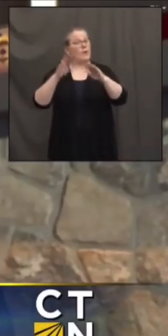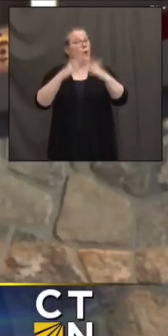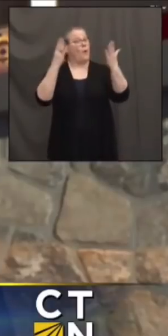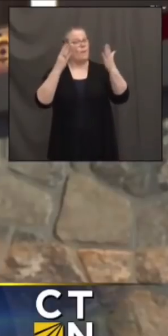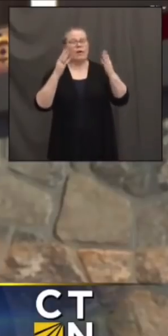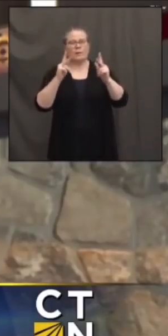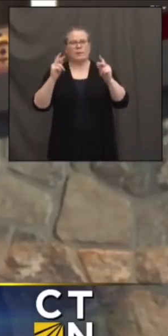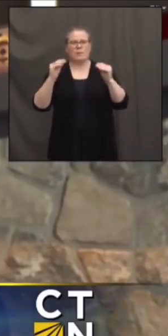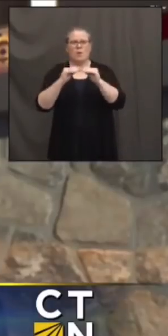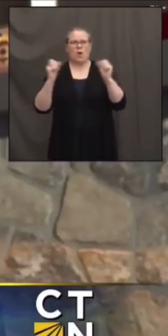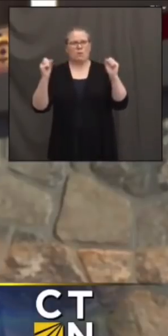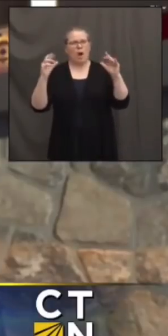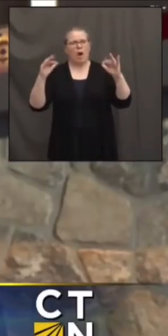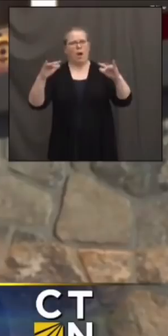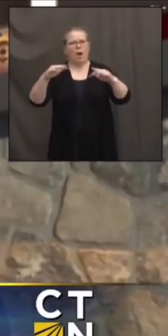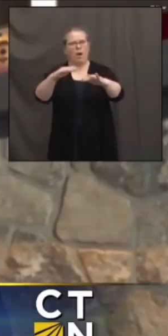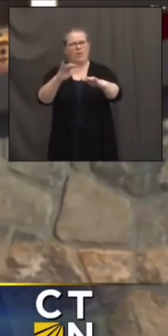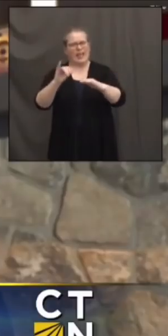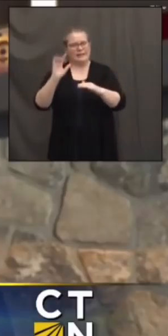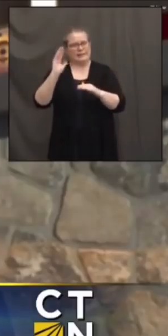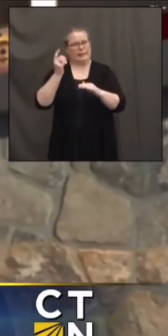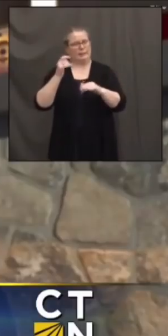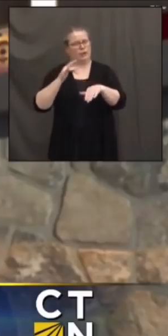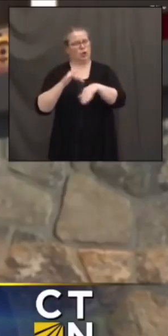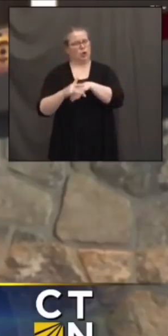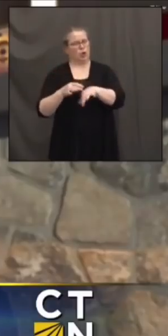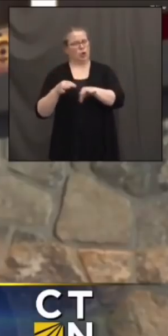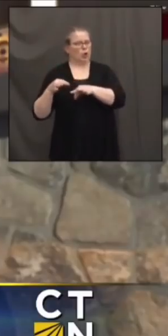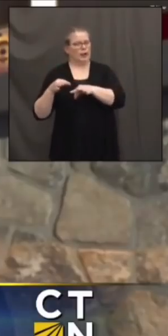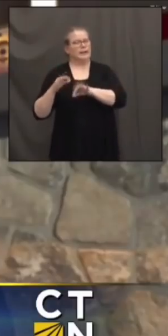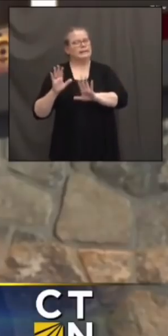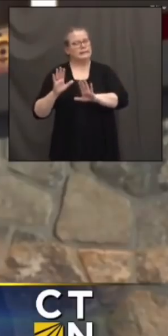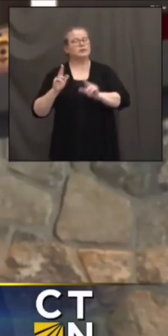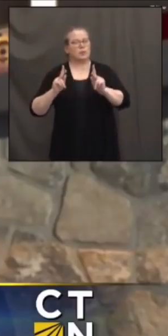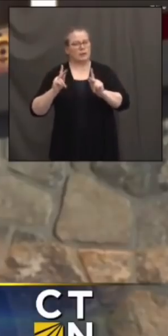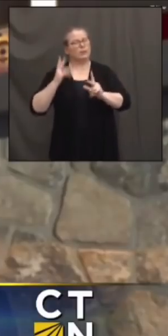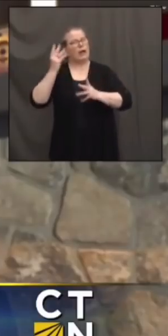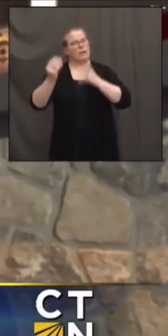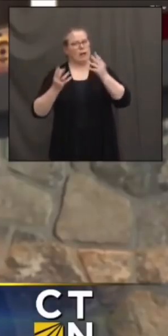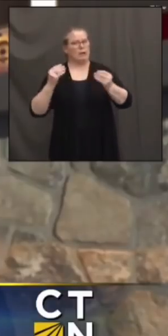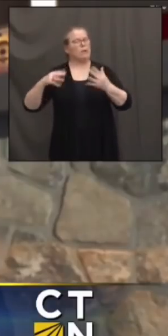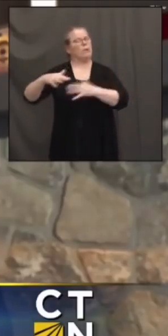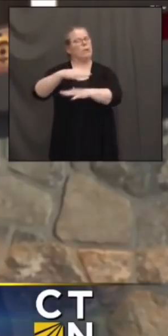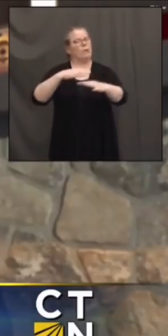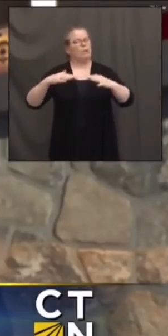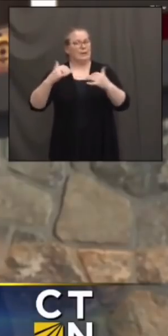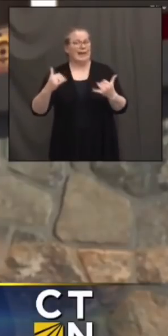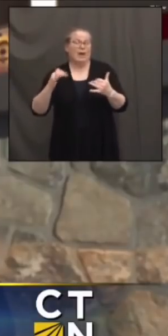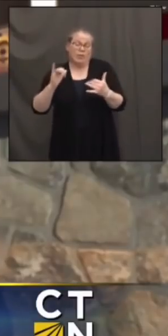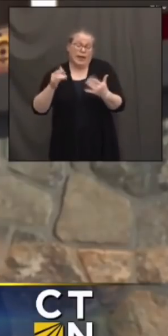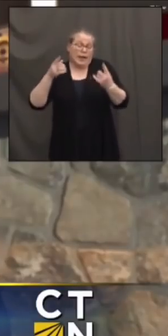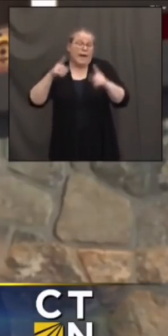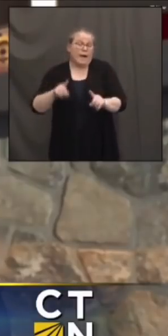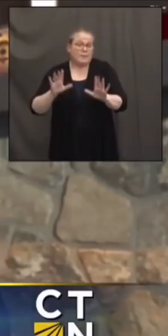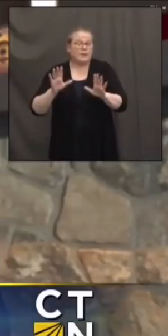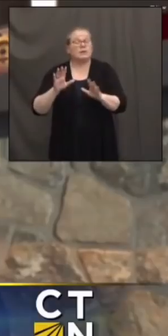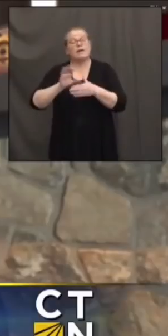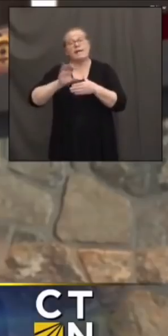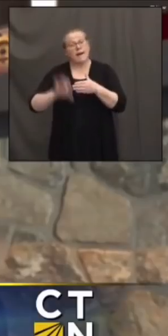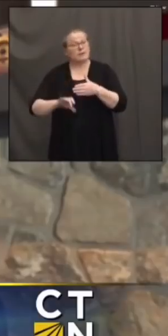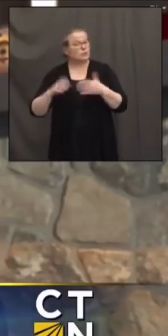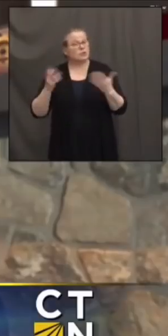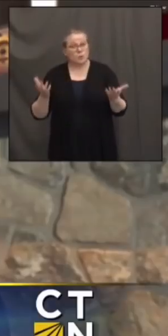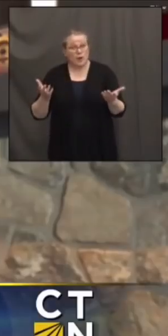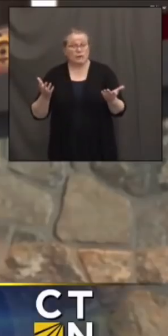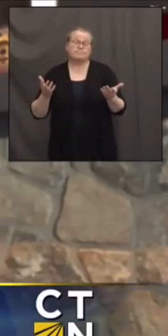end of February, and it's continued to trend back up. So people are out and about again. I think that that's just a reality. And so what's the consequence? The